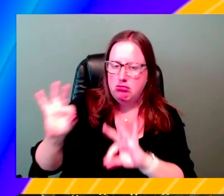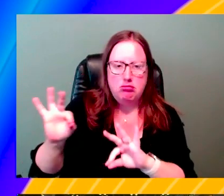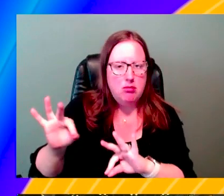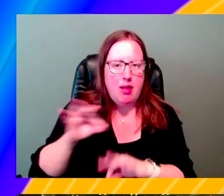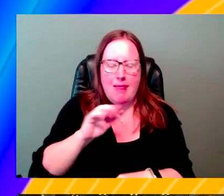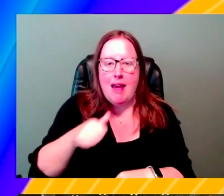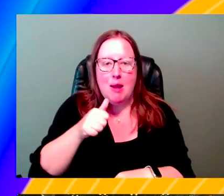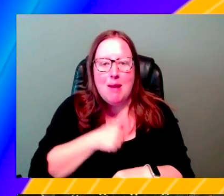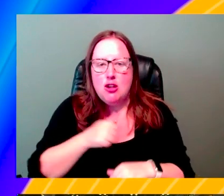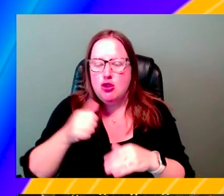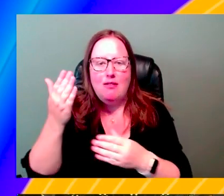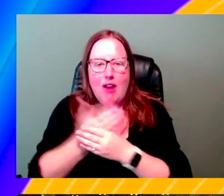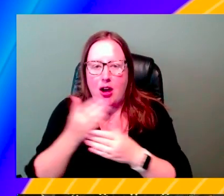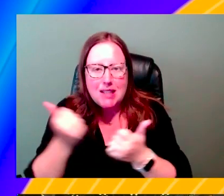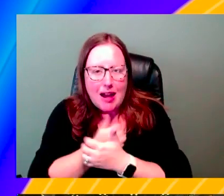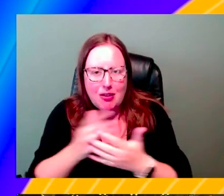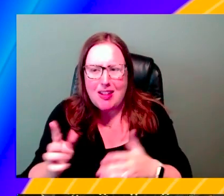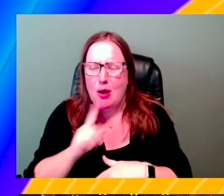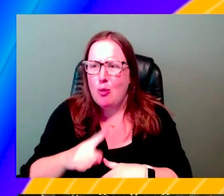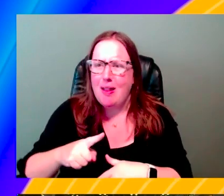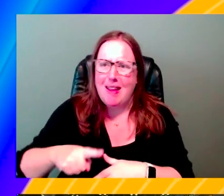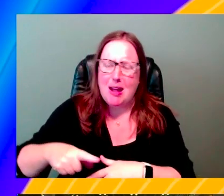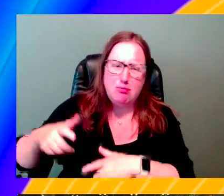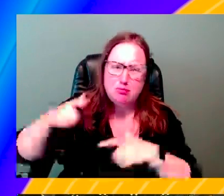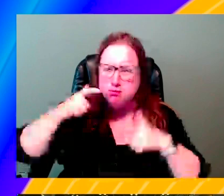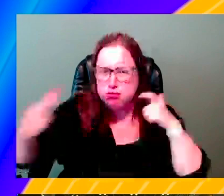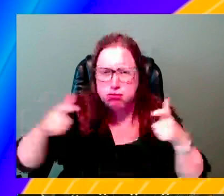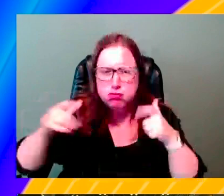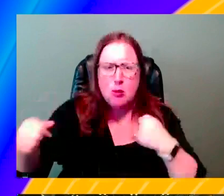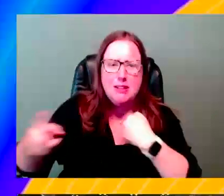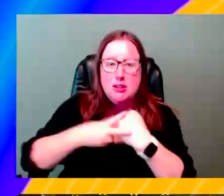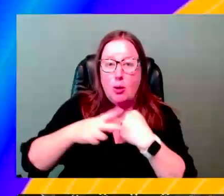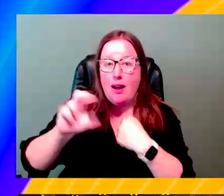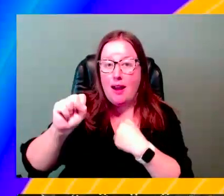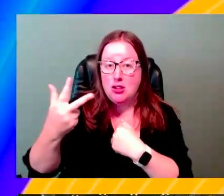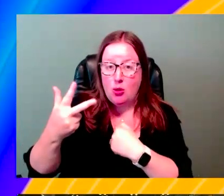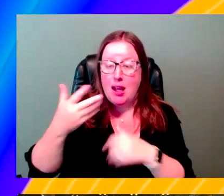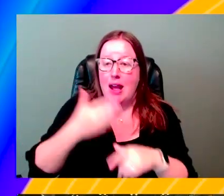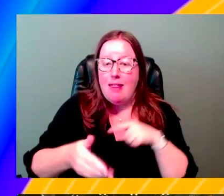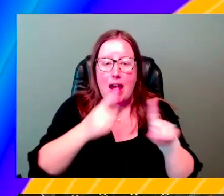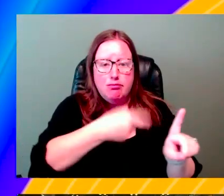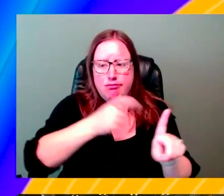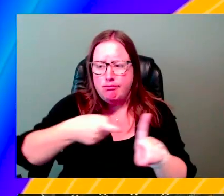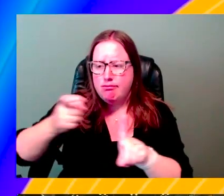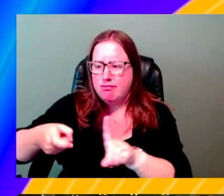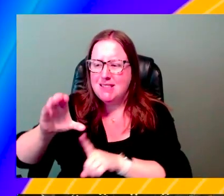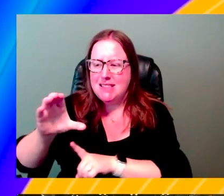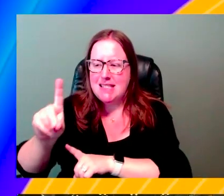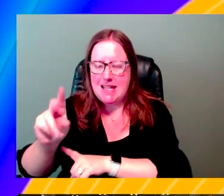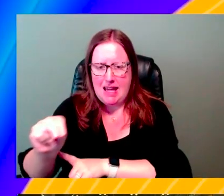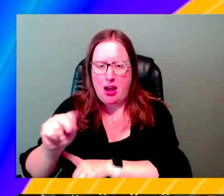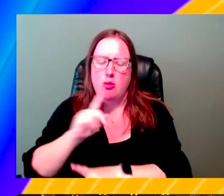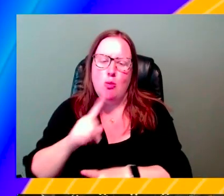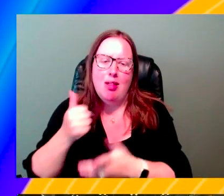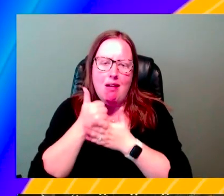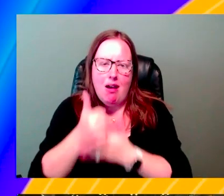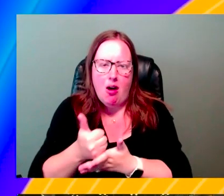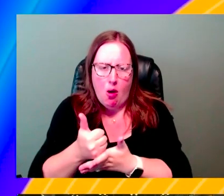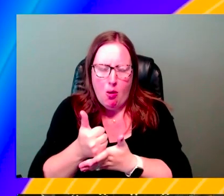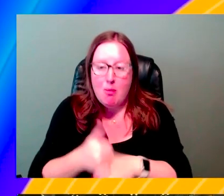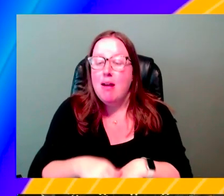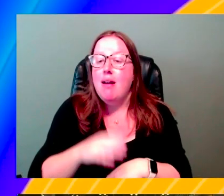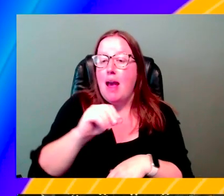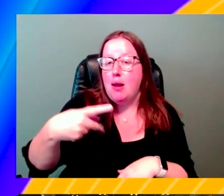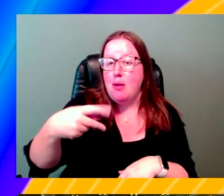and the videos, they're super heavy, and so we can store them on S3 and then serve them to our tool via the CDN, which is super helpful. And then, of course, Poly, that's probably been the